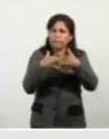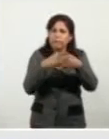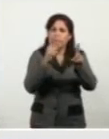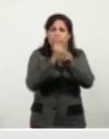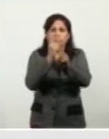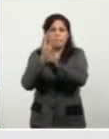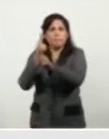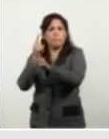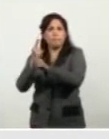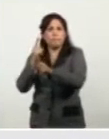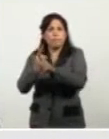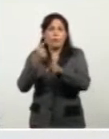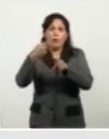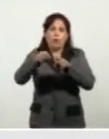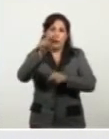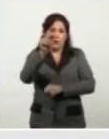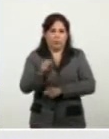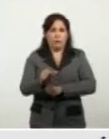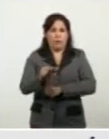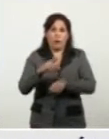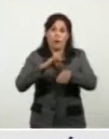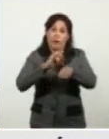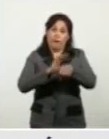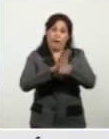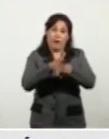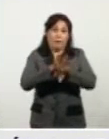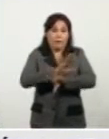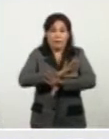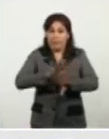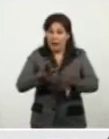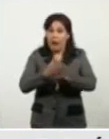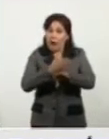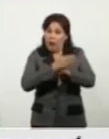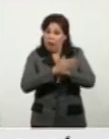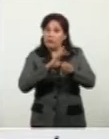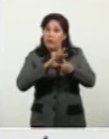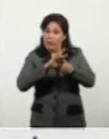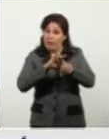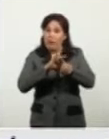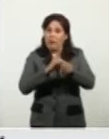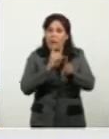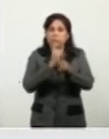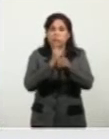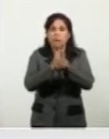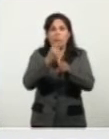of infection has not been determined, for a total